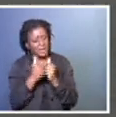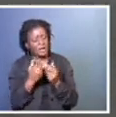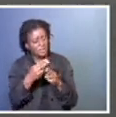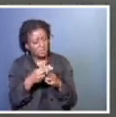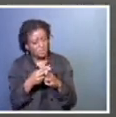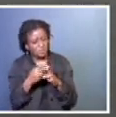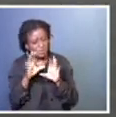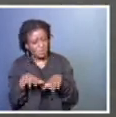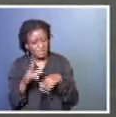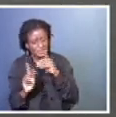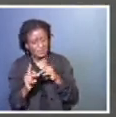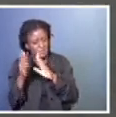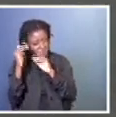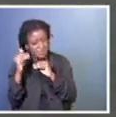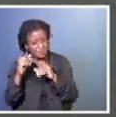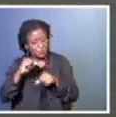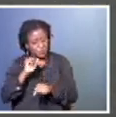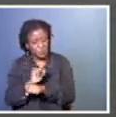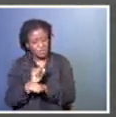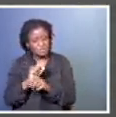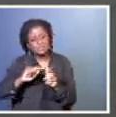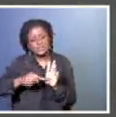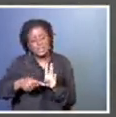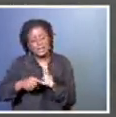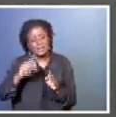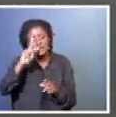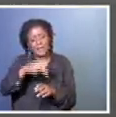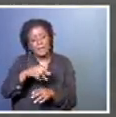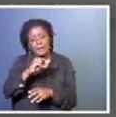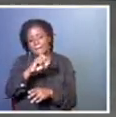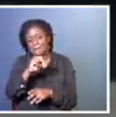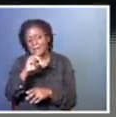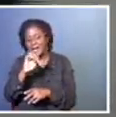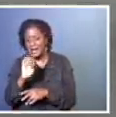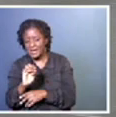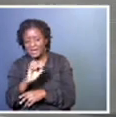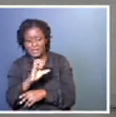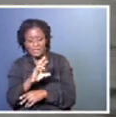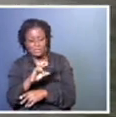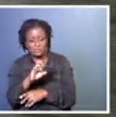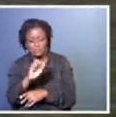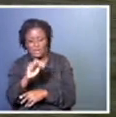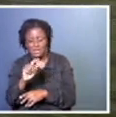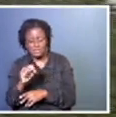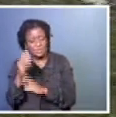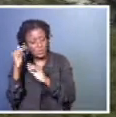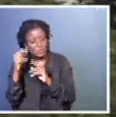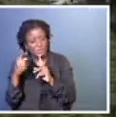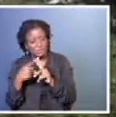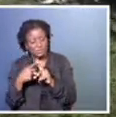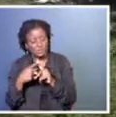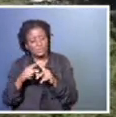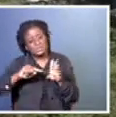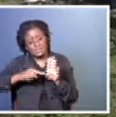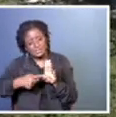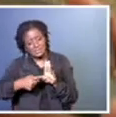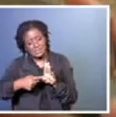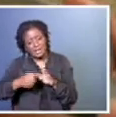prospects expect work to get started? Pine Crest, we're going to be looking to break ground on that. I think this Thursday,